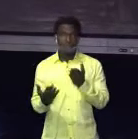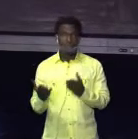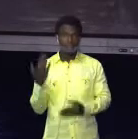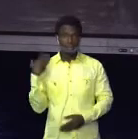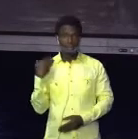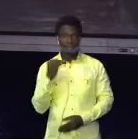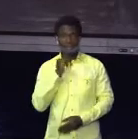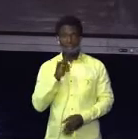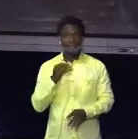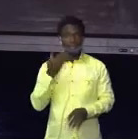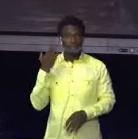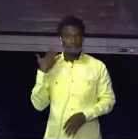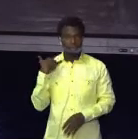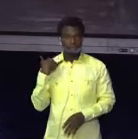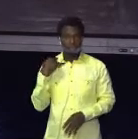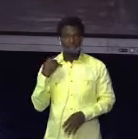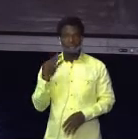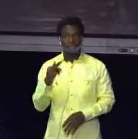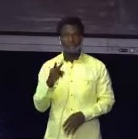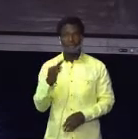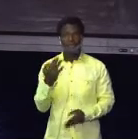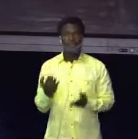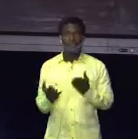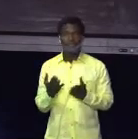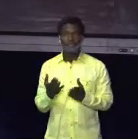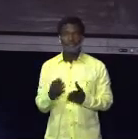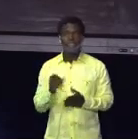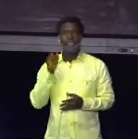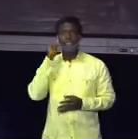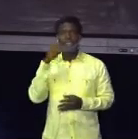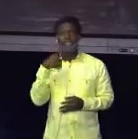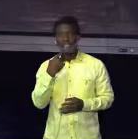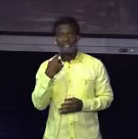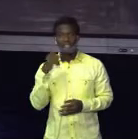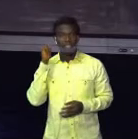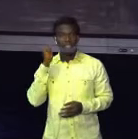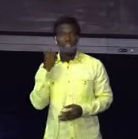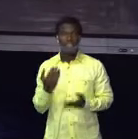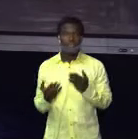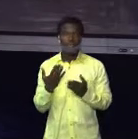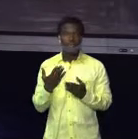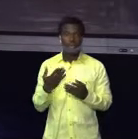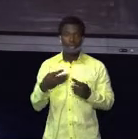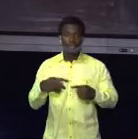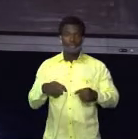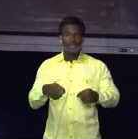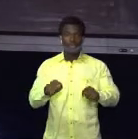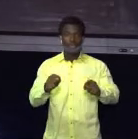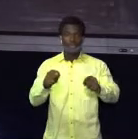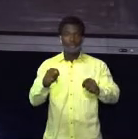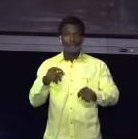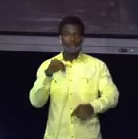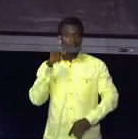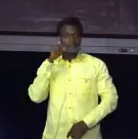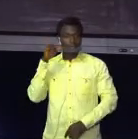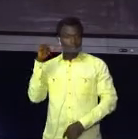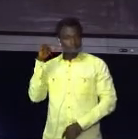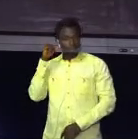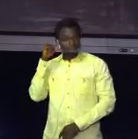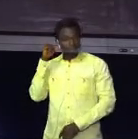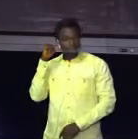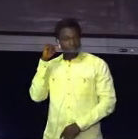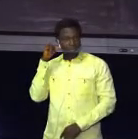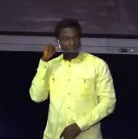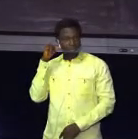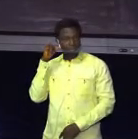is the past tense of may. Look at this example. She said that she might travel yesterday. She